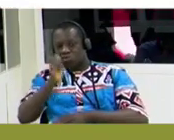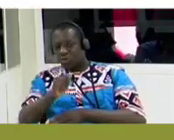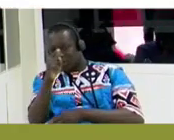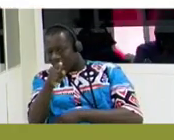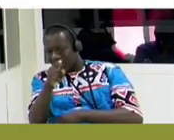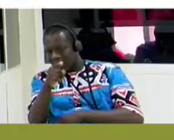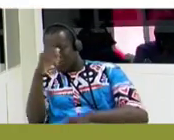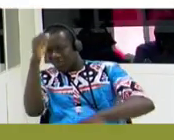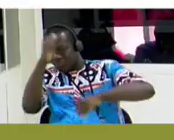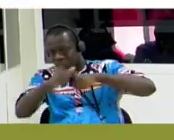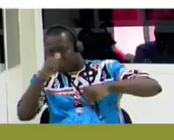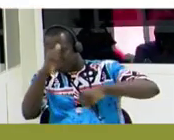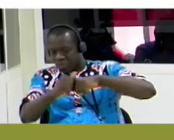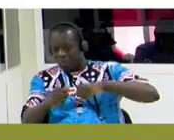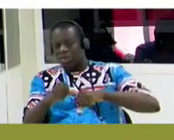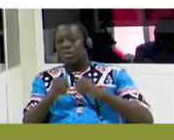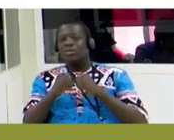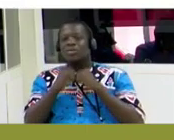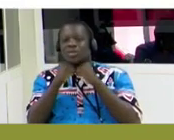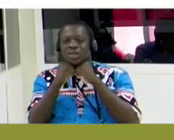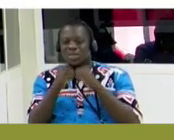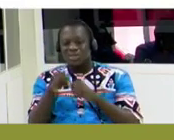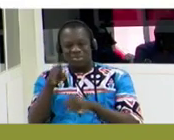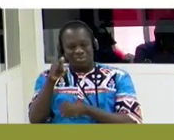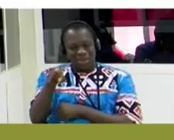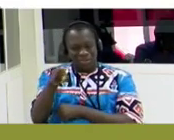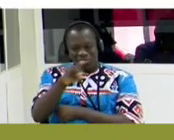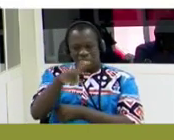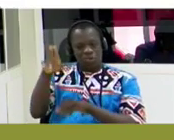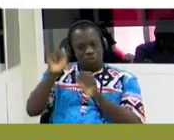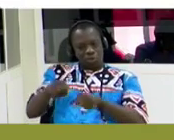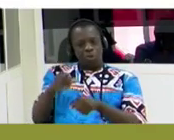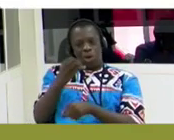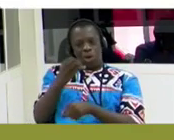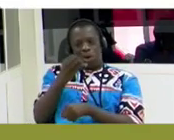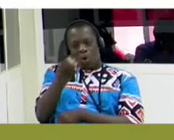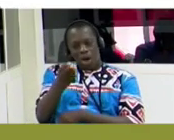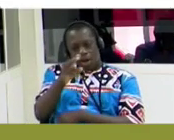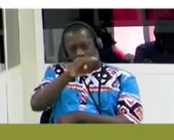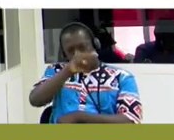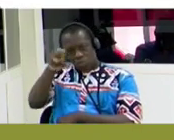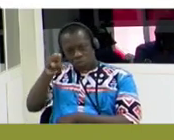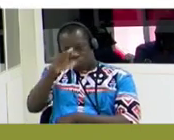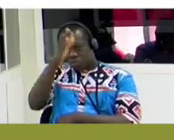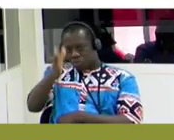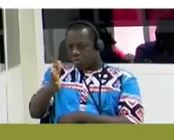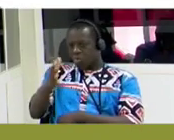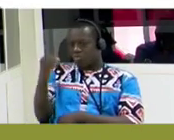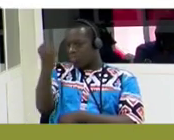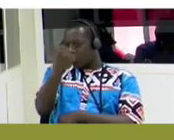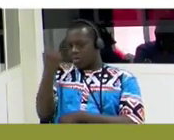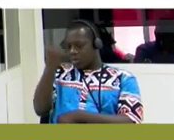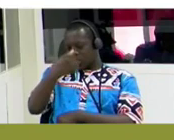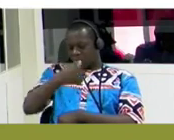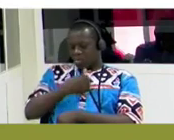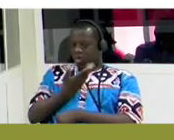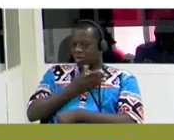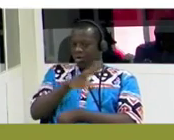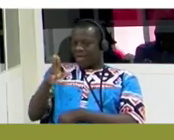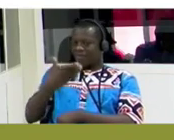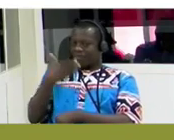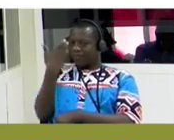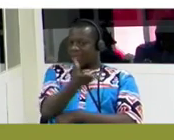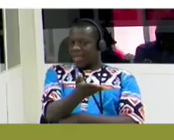I cannot, in that one, I cannot say no, it's not true, because I was not there. I actually was not